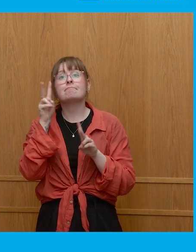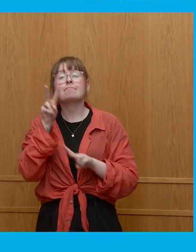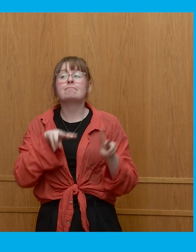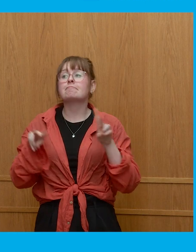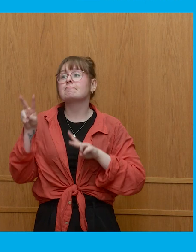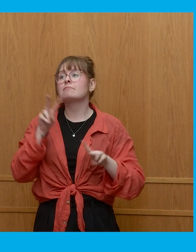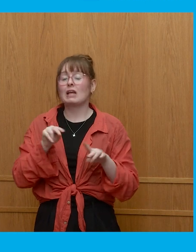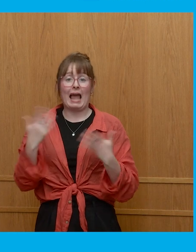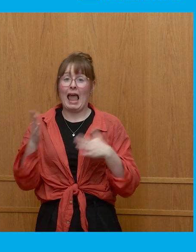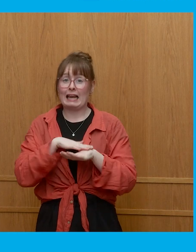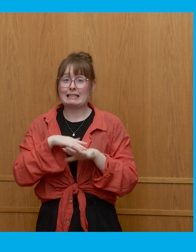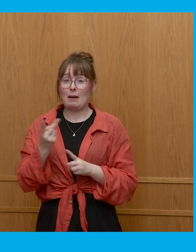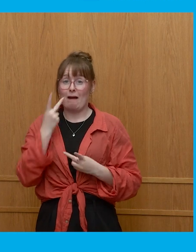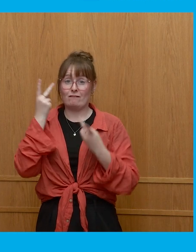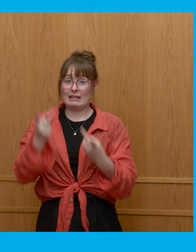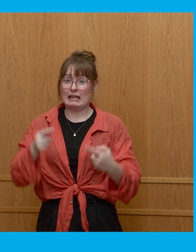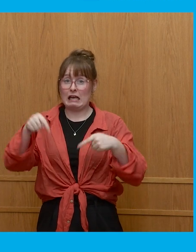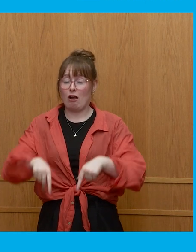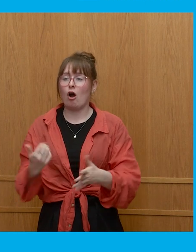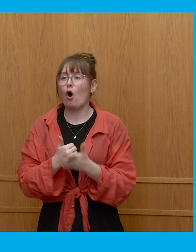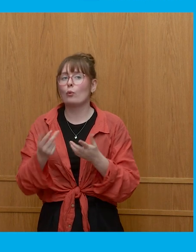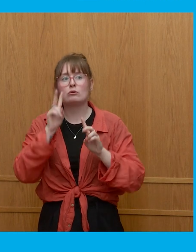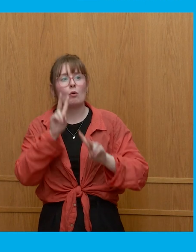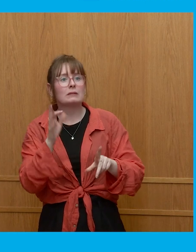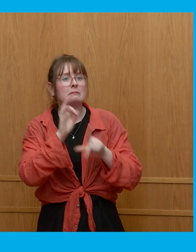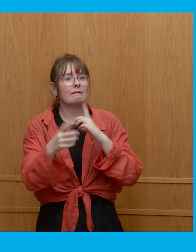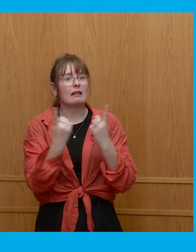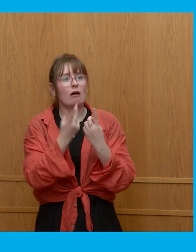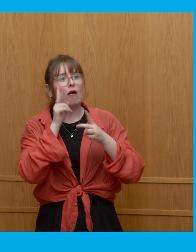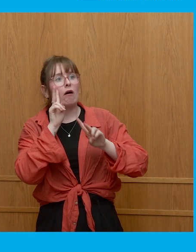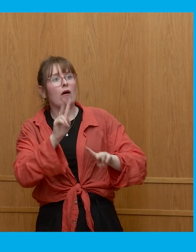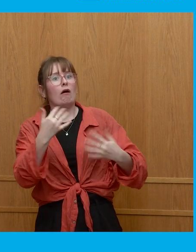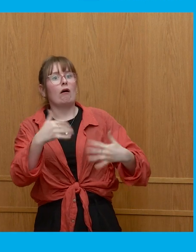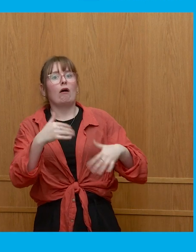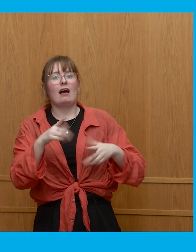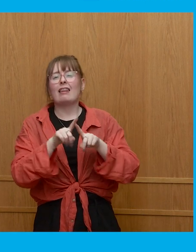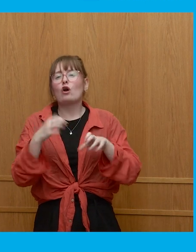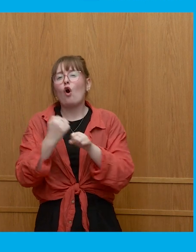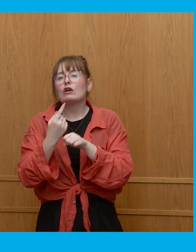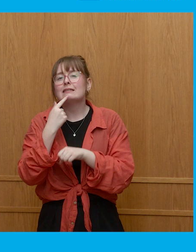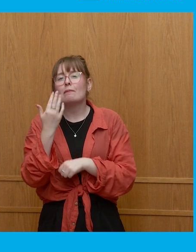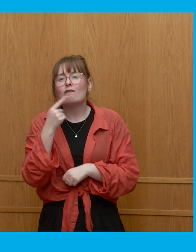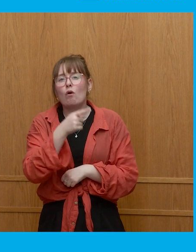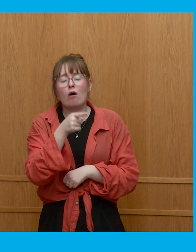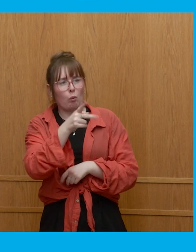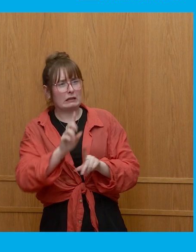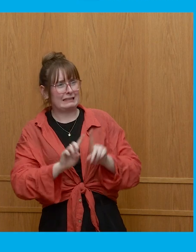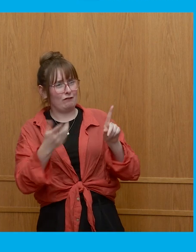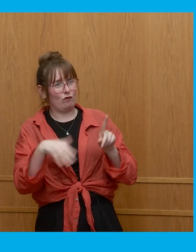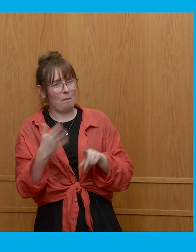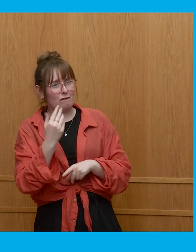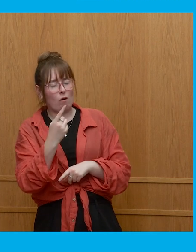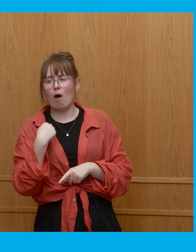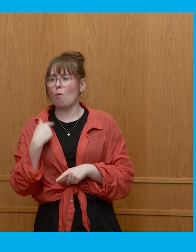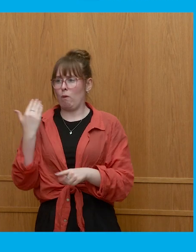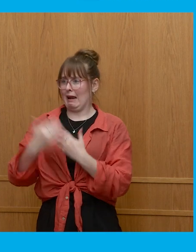that every time I come here, I look at certain things and see a bit like what Gordy's saying, something ever so slightly different, and see